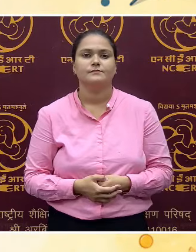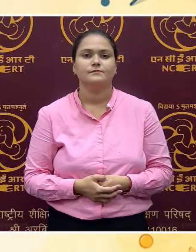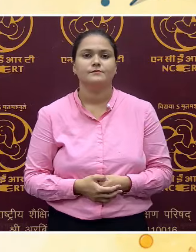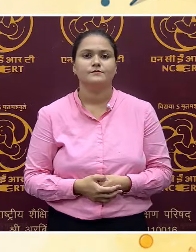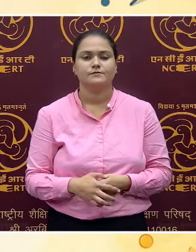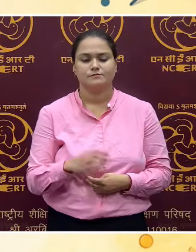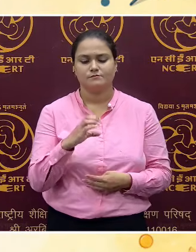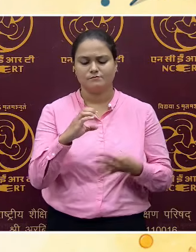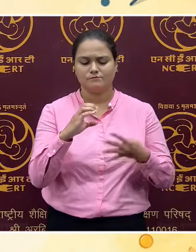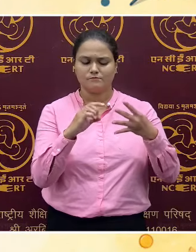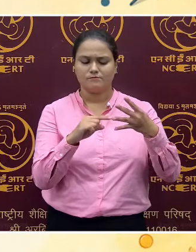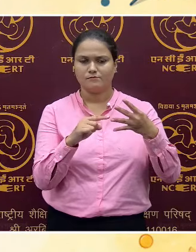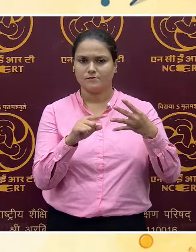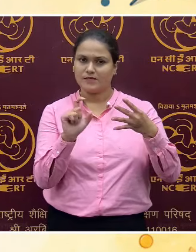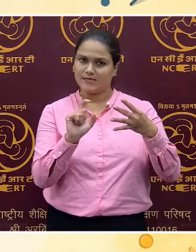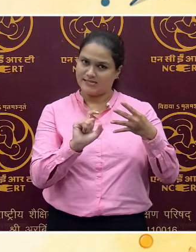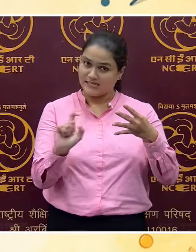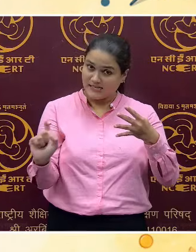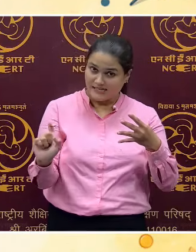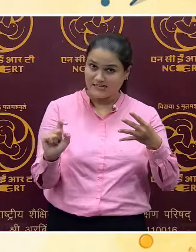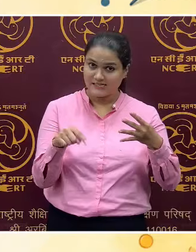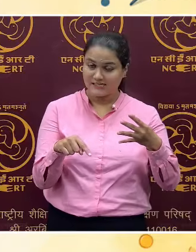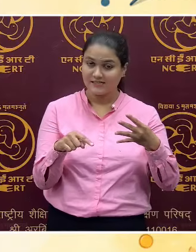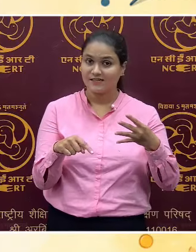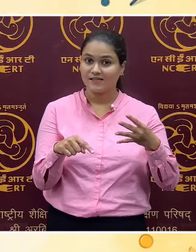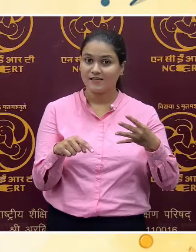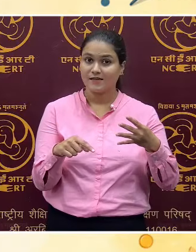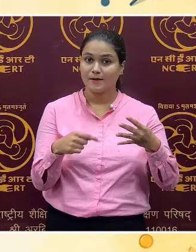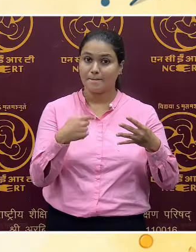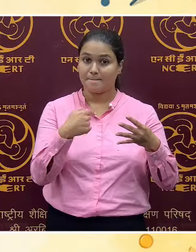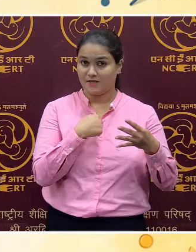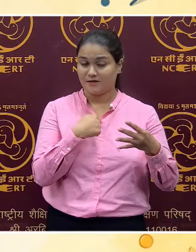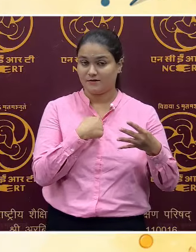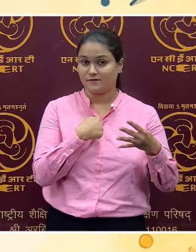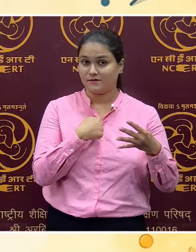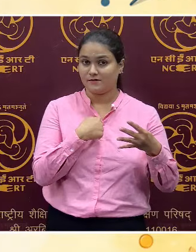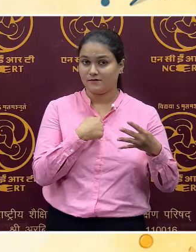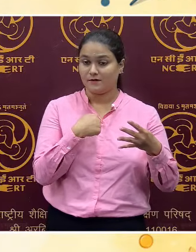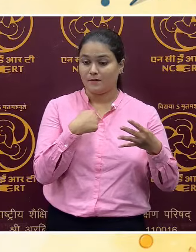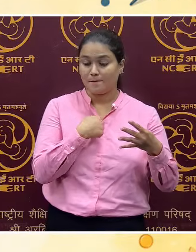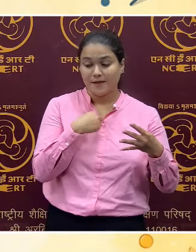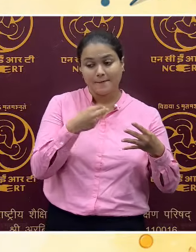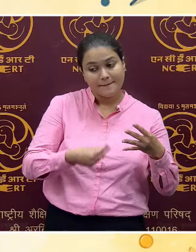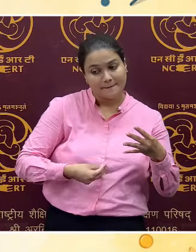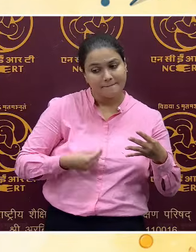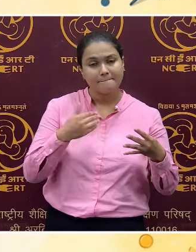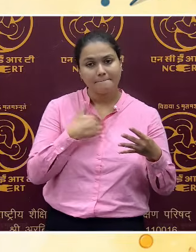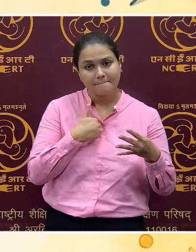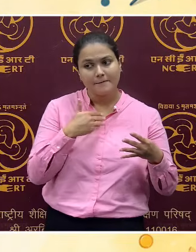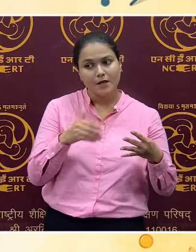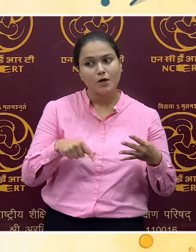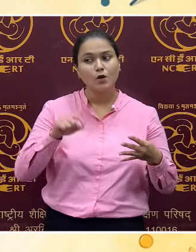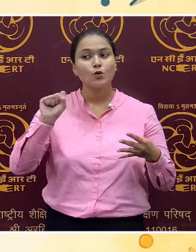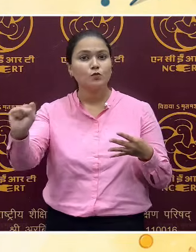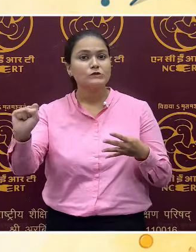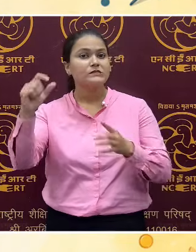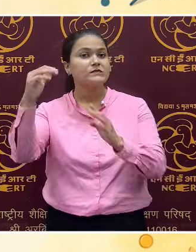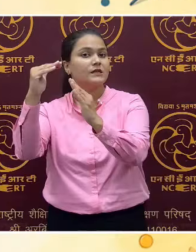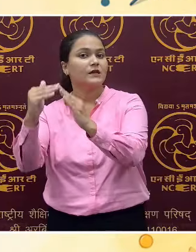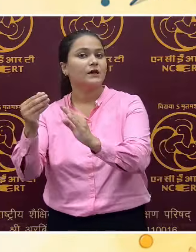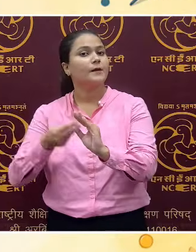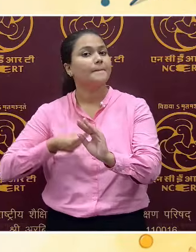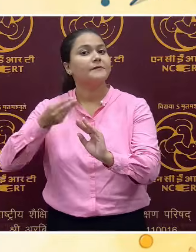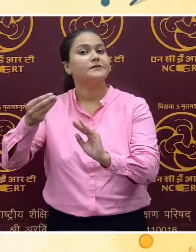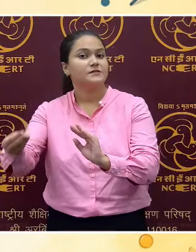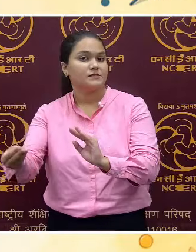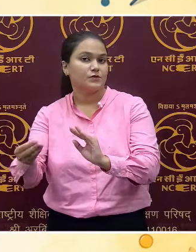C. So clearly this is talking about me being invited. So I was invited to his house yesterday. All